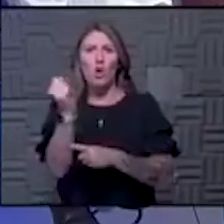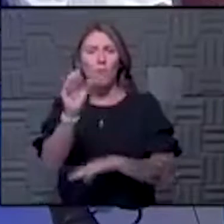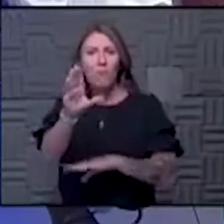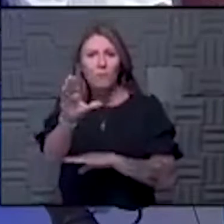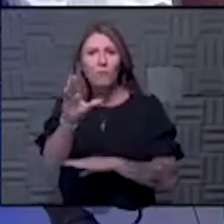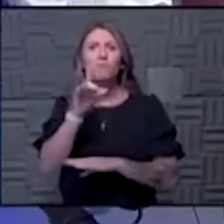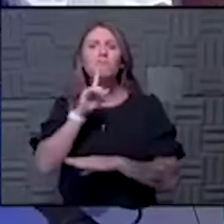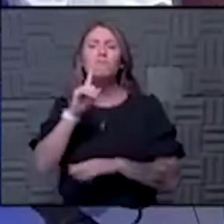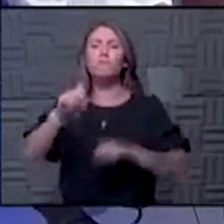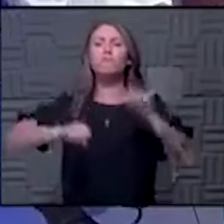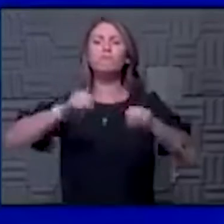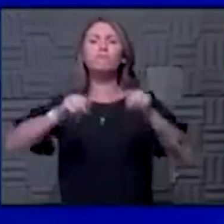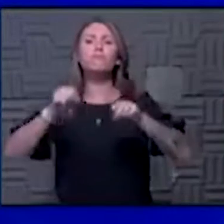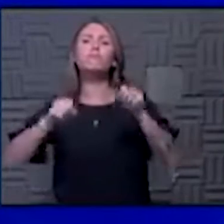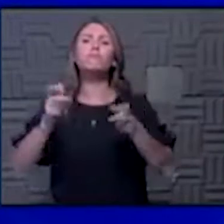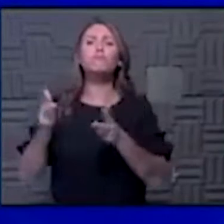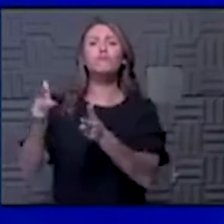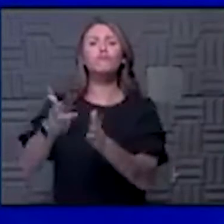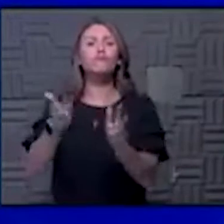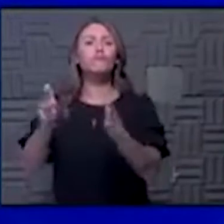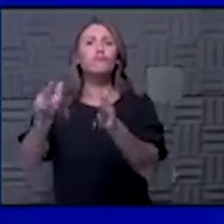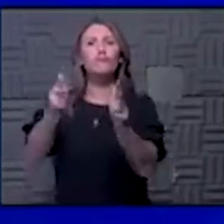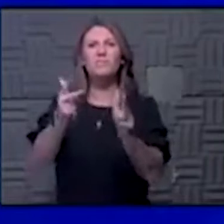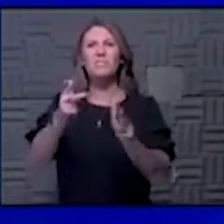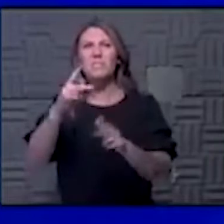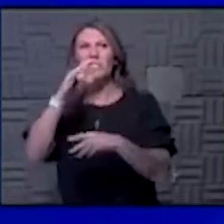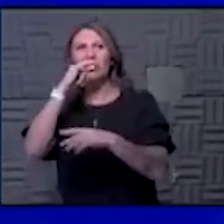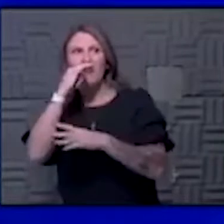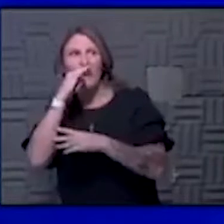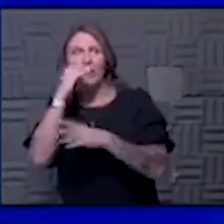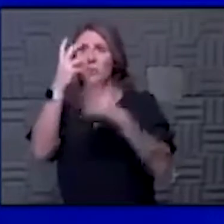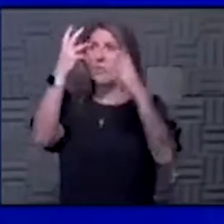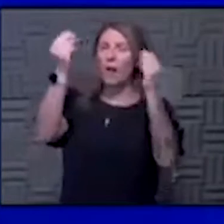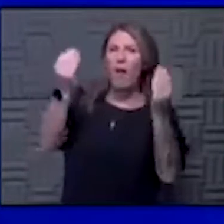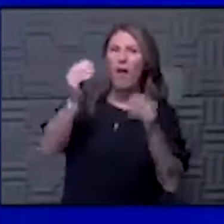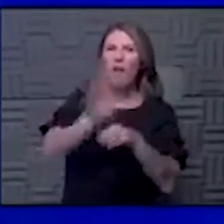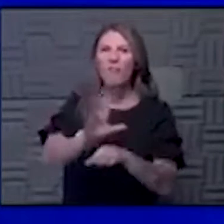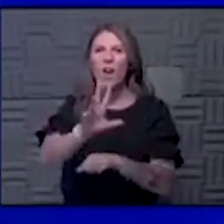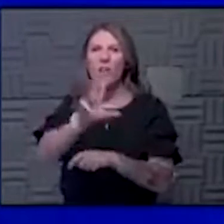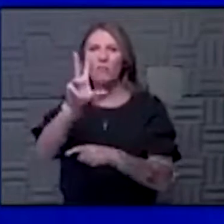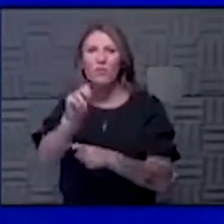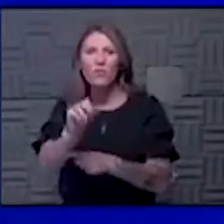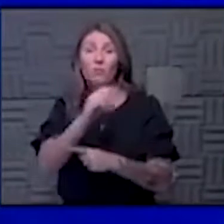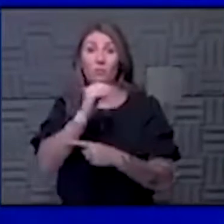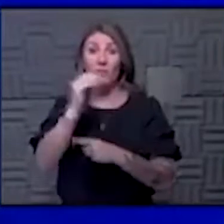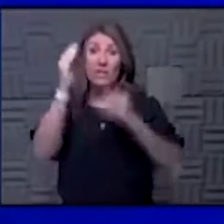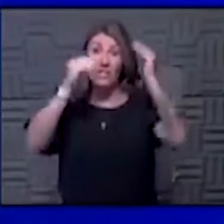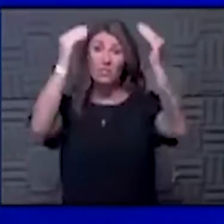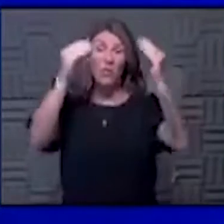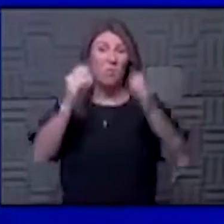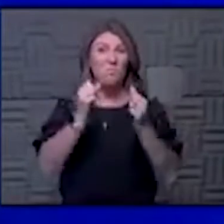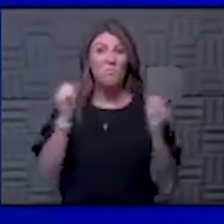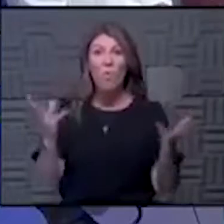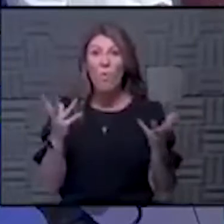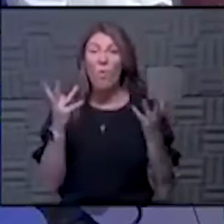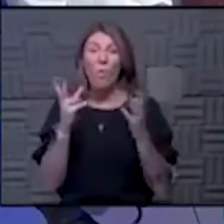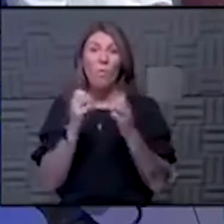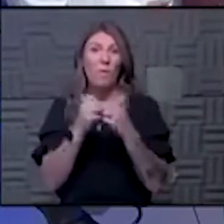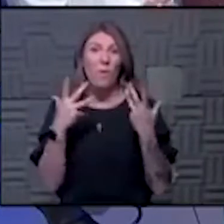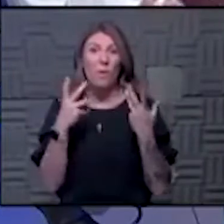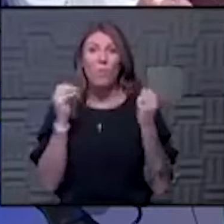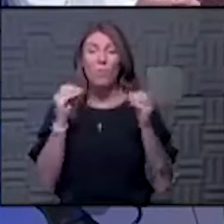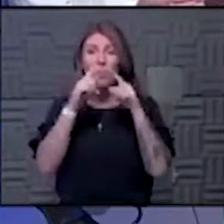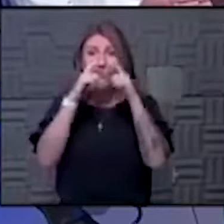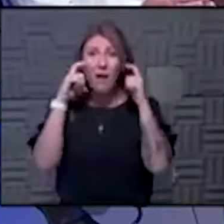and we went through some neighborhoods, and the kids were out around 5:30, and all of a sudden the adults were out, and a lot of them were masks. And the shameful thing is when